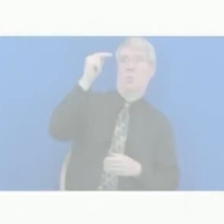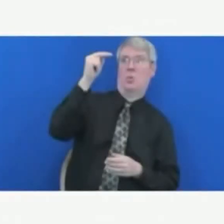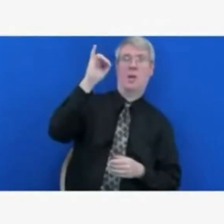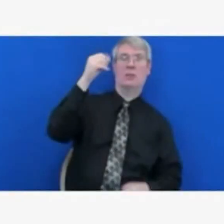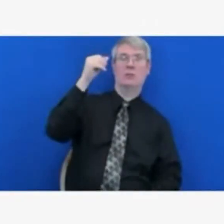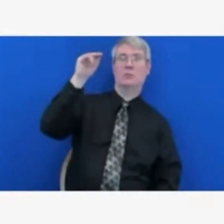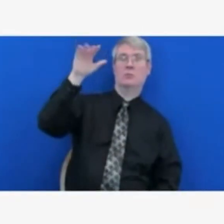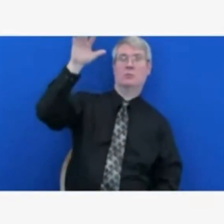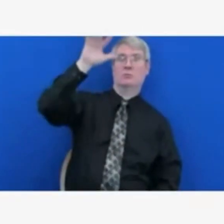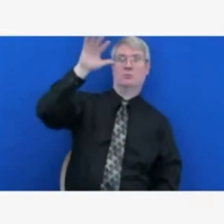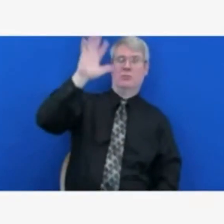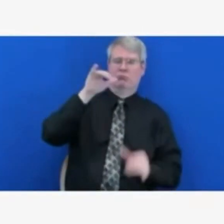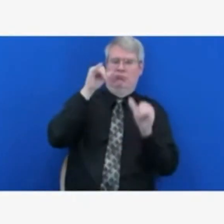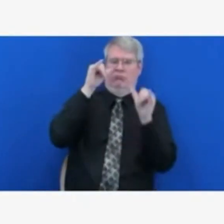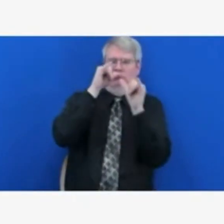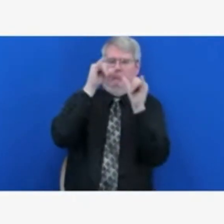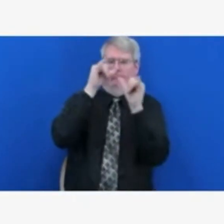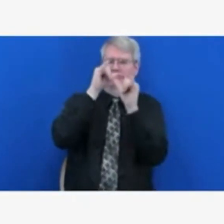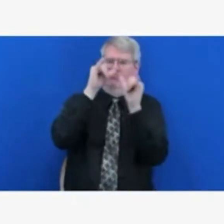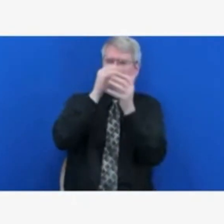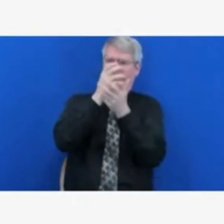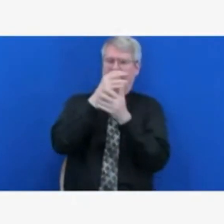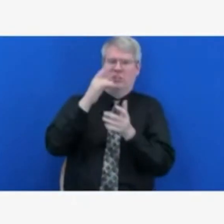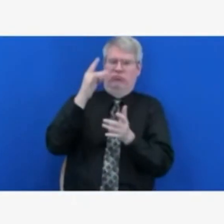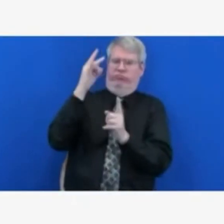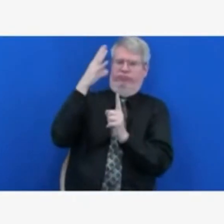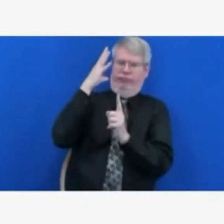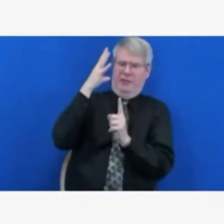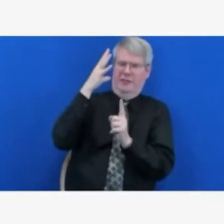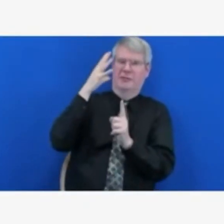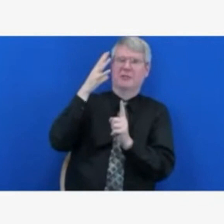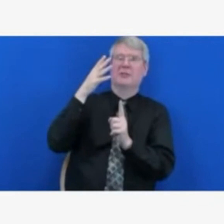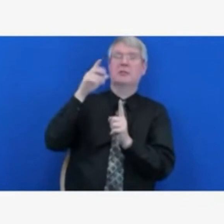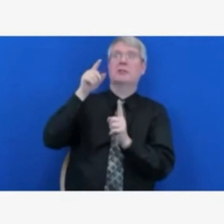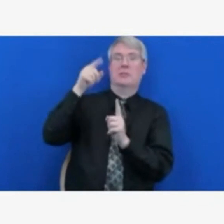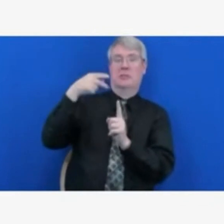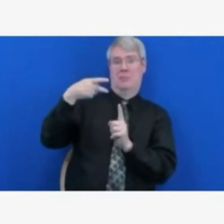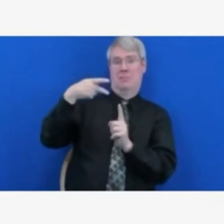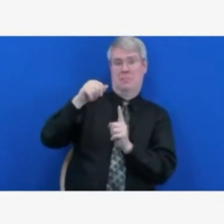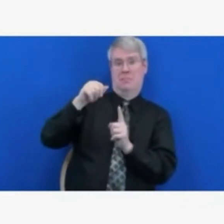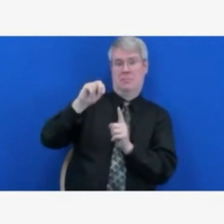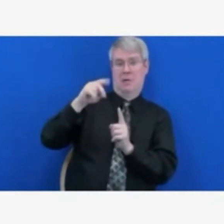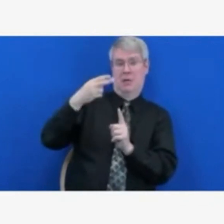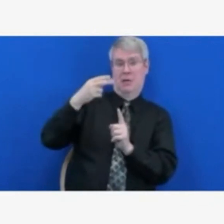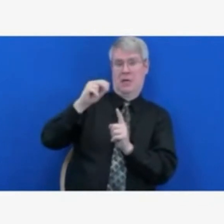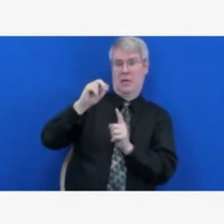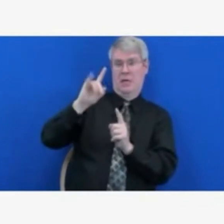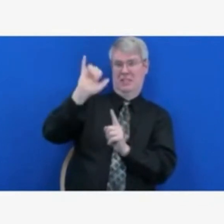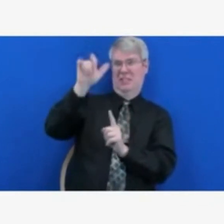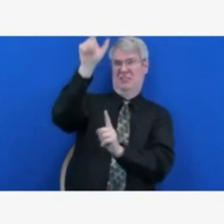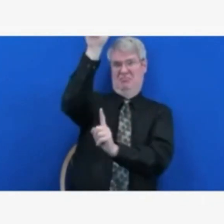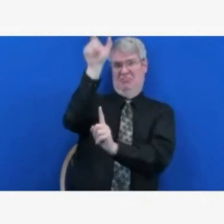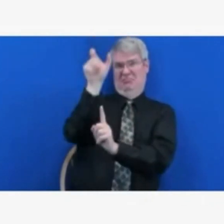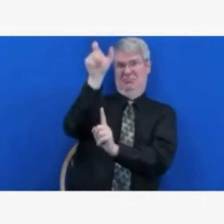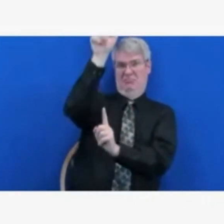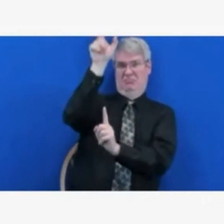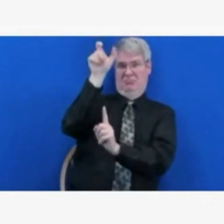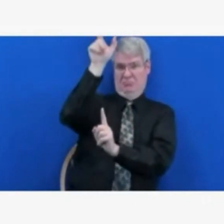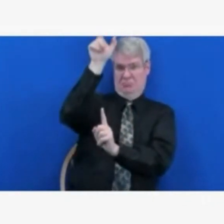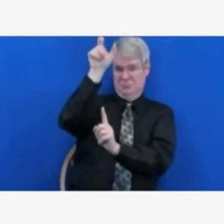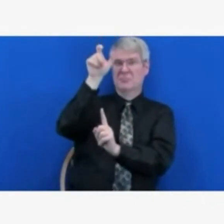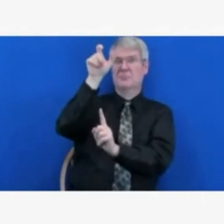Idaho. A testing positivity rate that is nearly double the state average, with some counties exceeding 25%